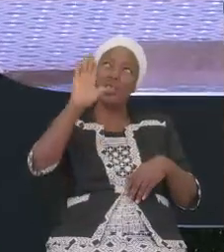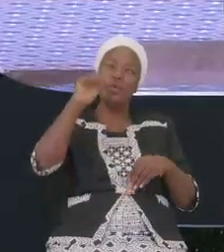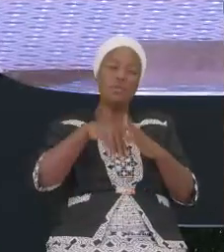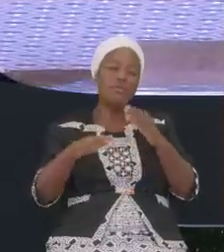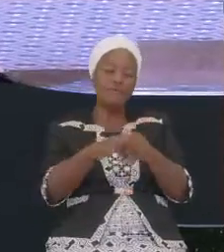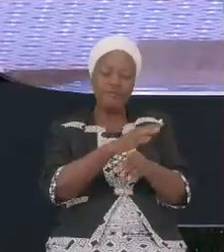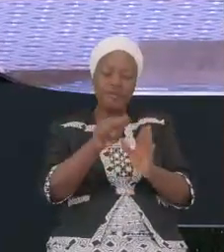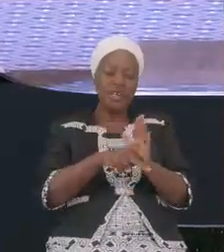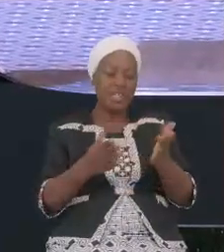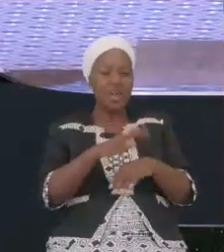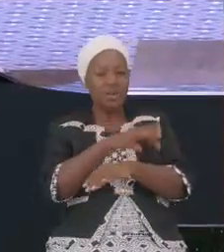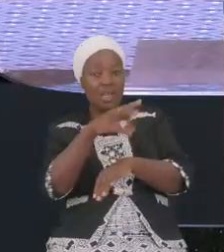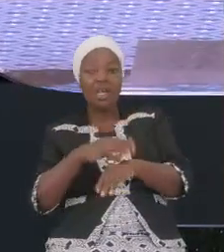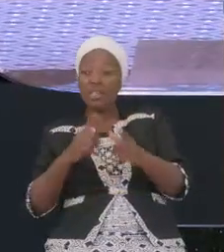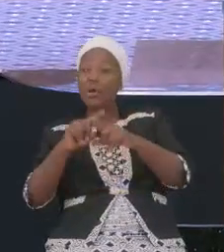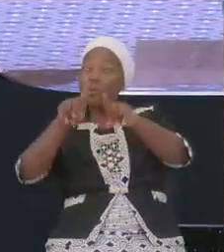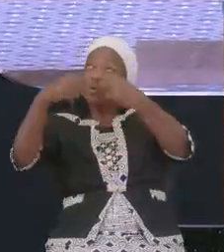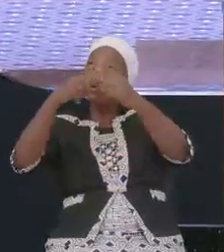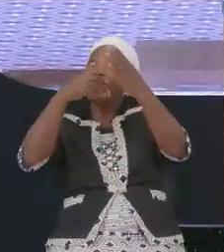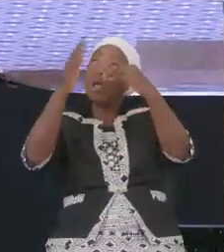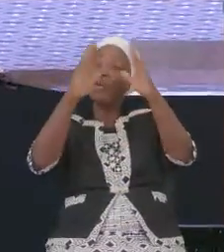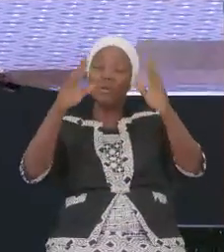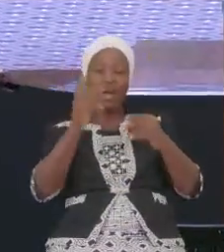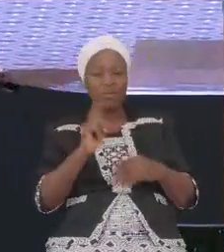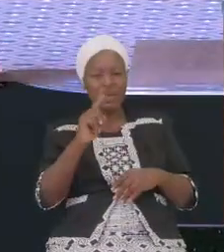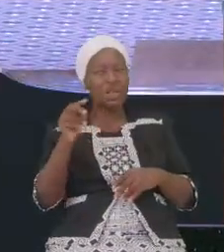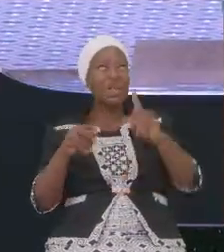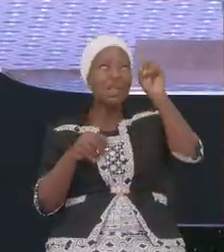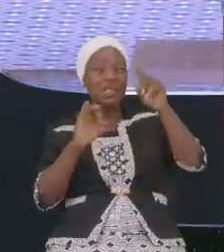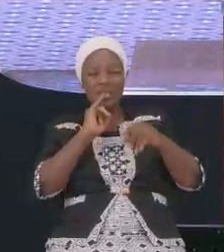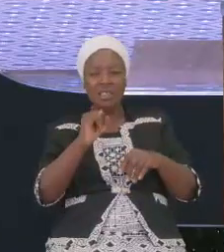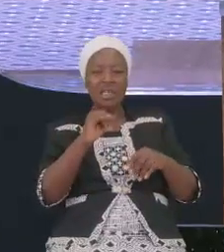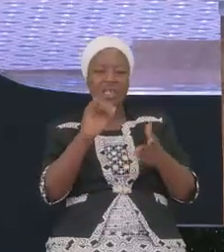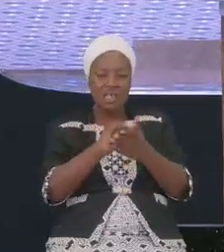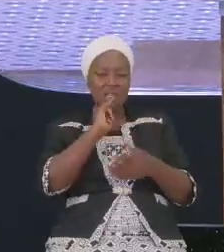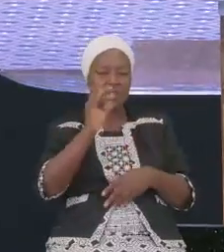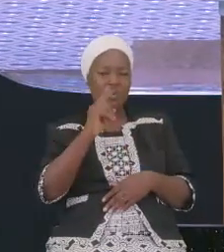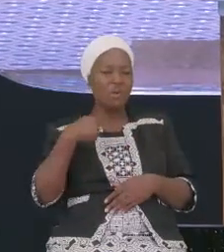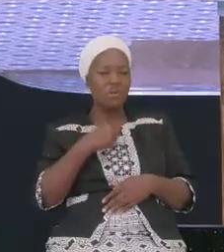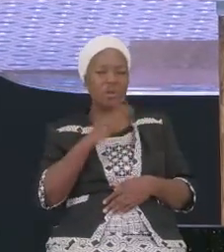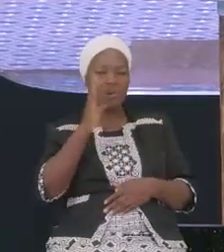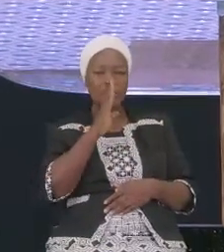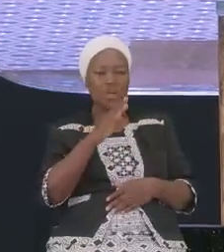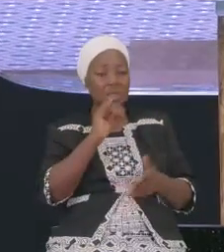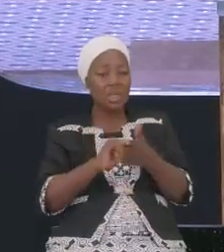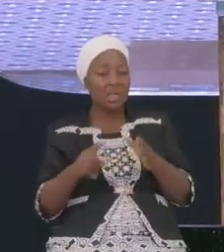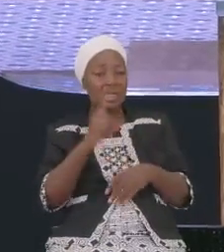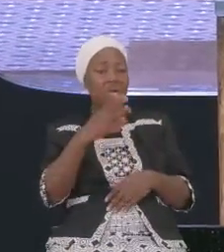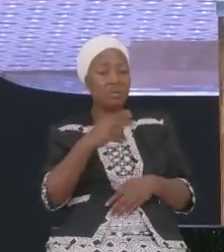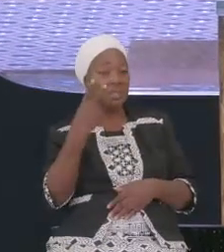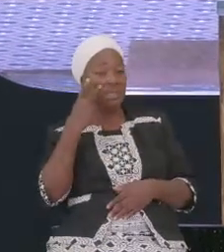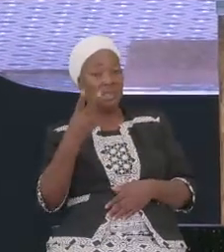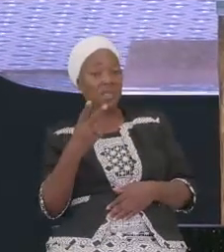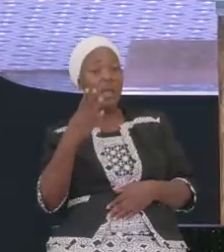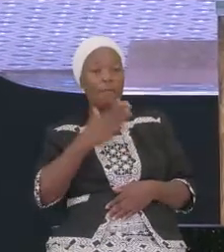on earth, and then we go to heaven, and where he is, that's where we'll be, that they may behold